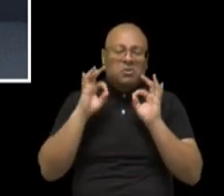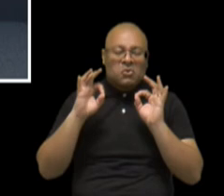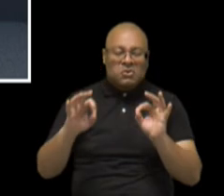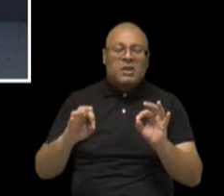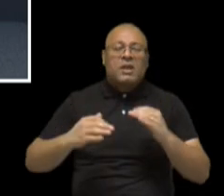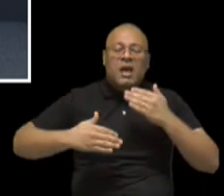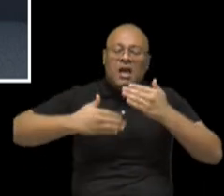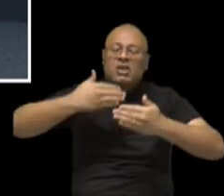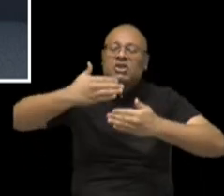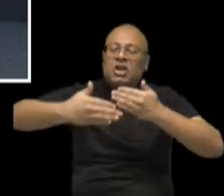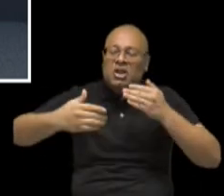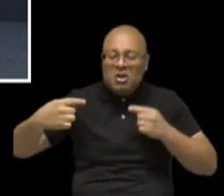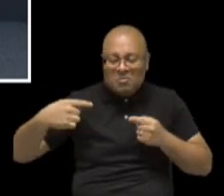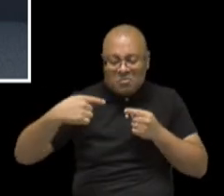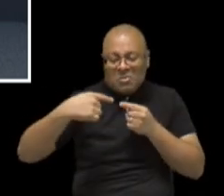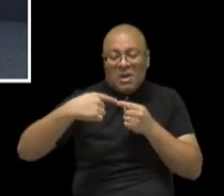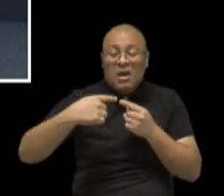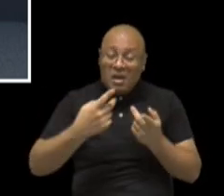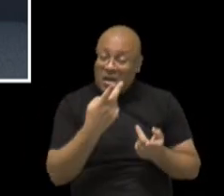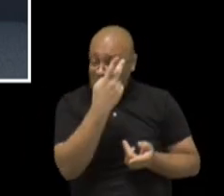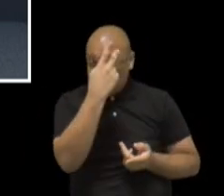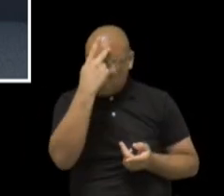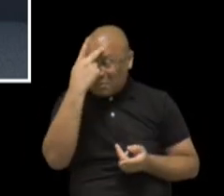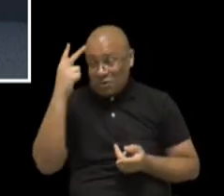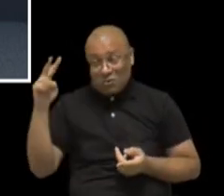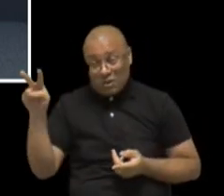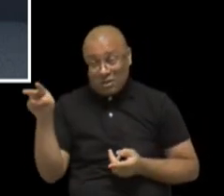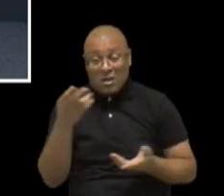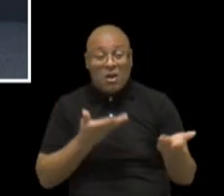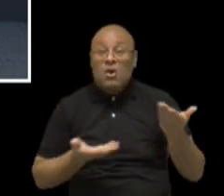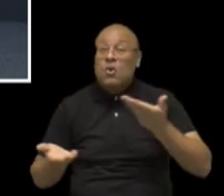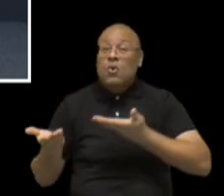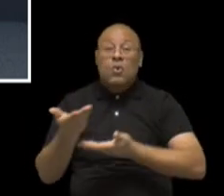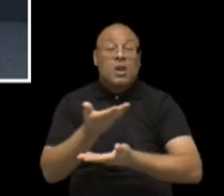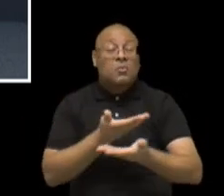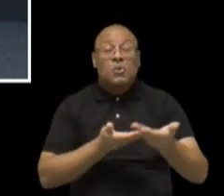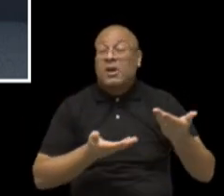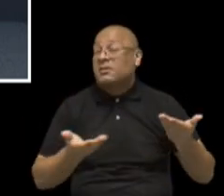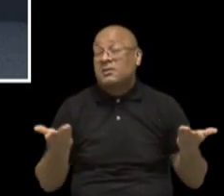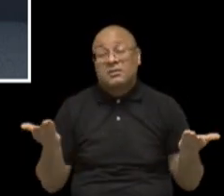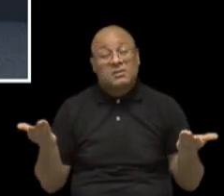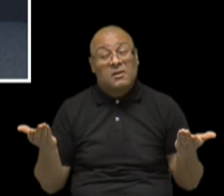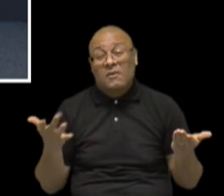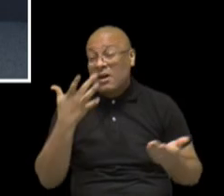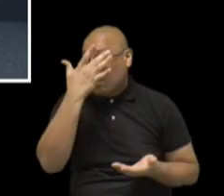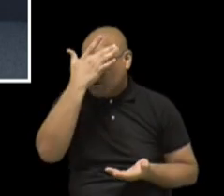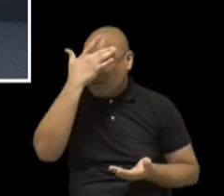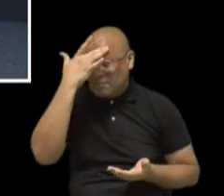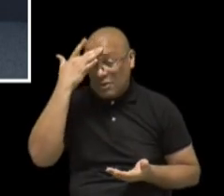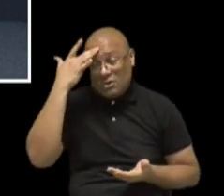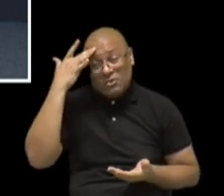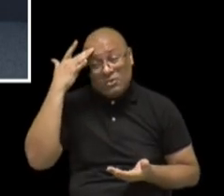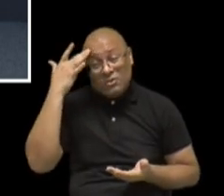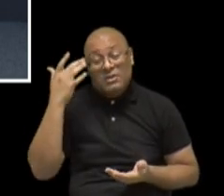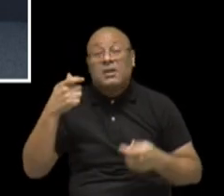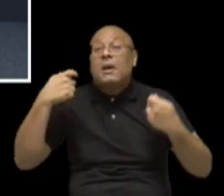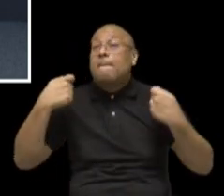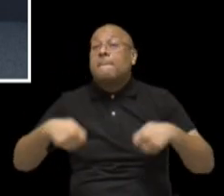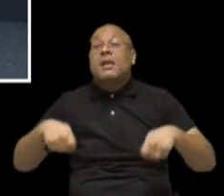know. And these are the people that we collaborate with, are the people that we